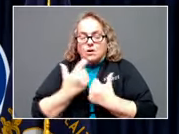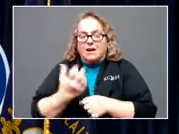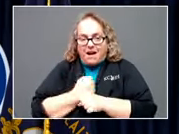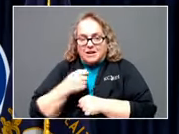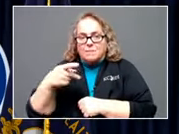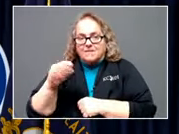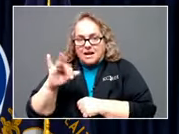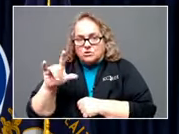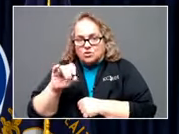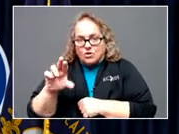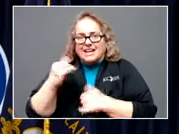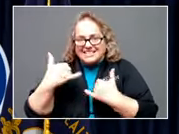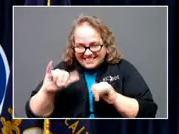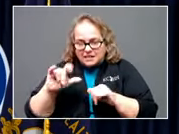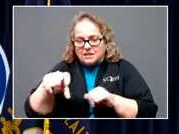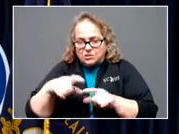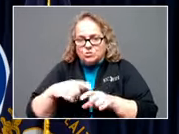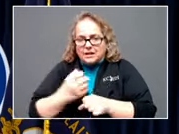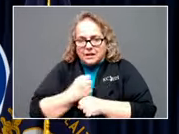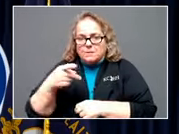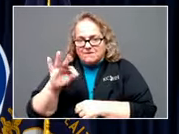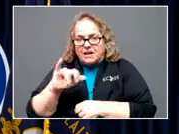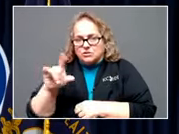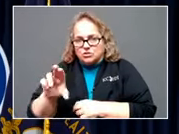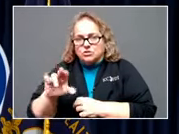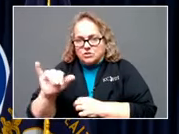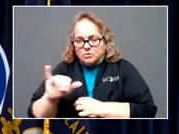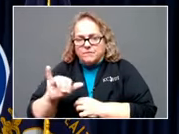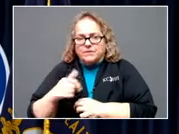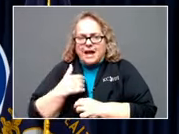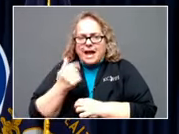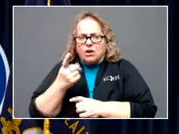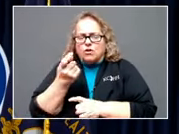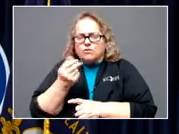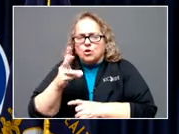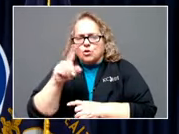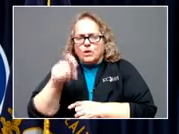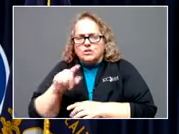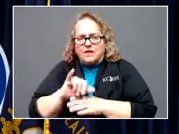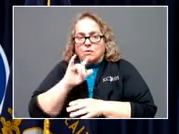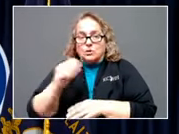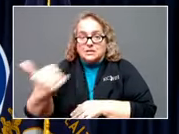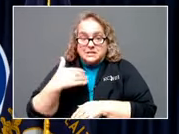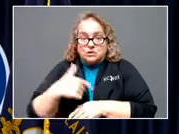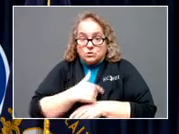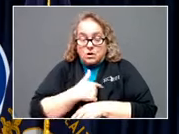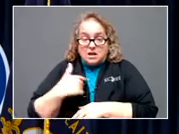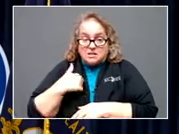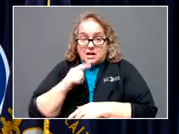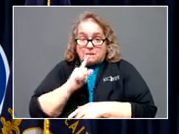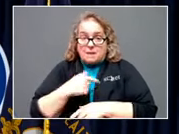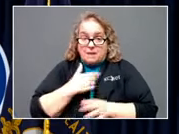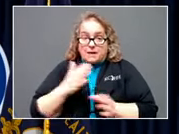needs to get Pfizer. I had a couple of issues, a couple of questions that were sent in. Am I planning to provide my State of the